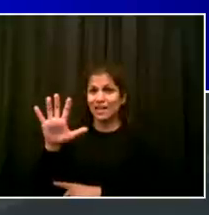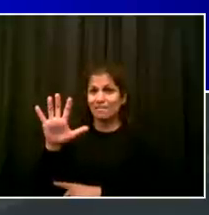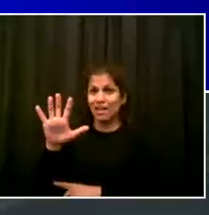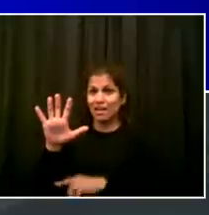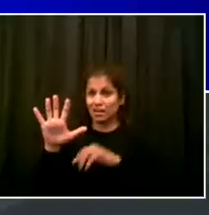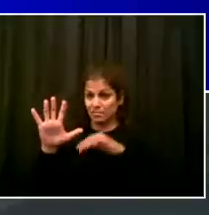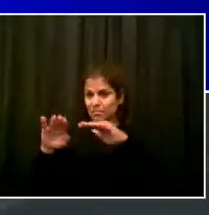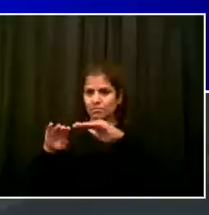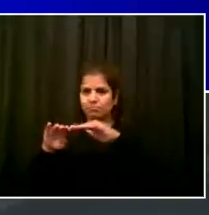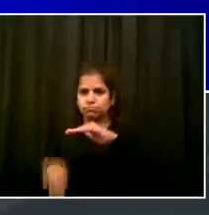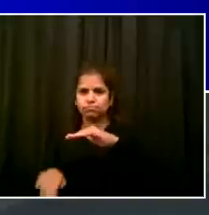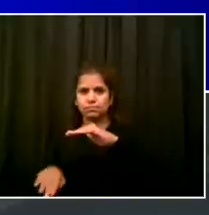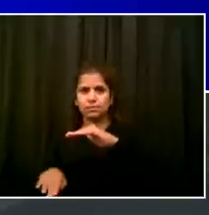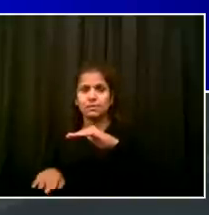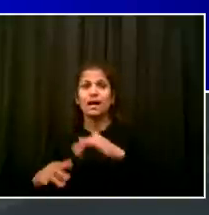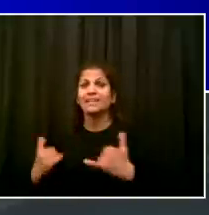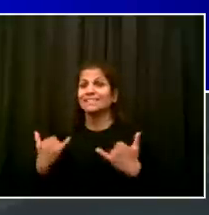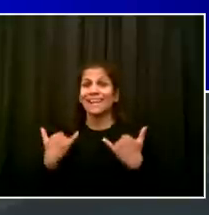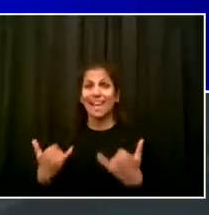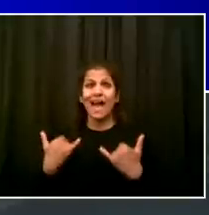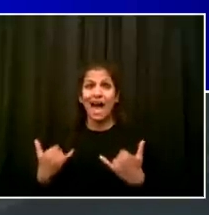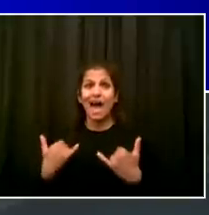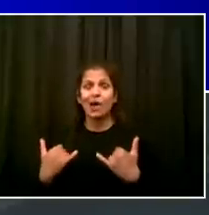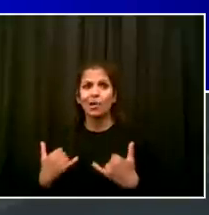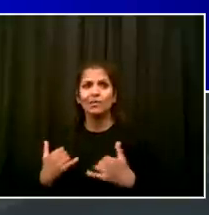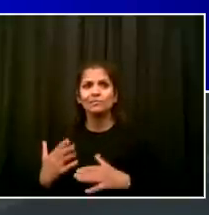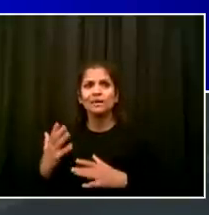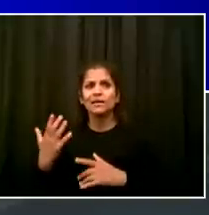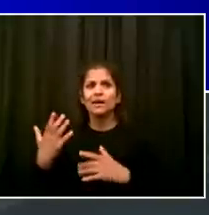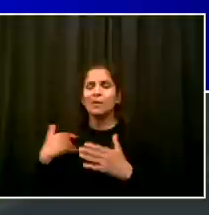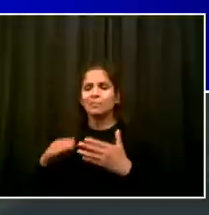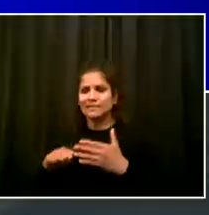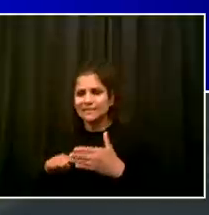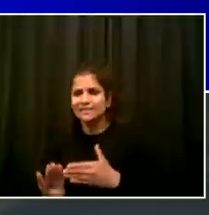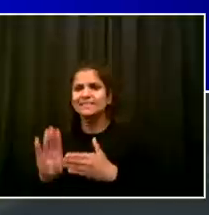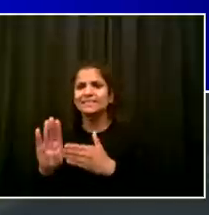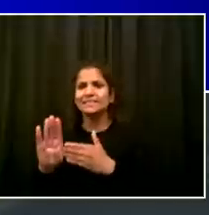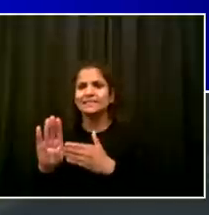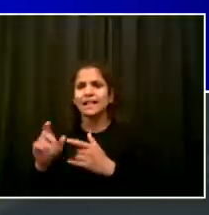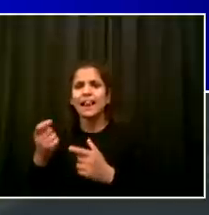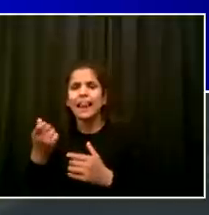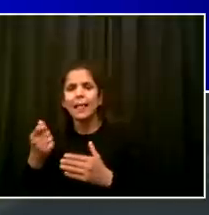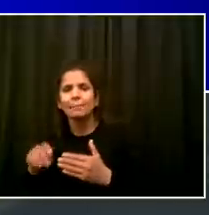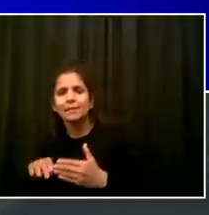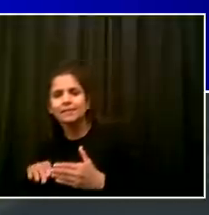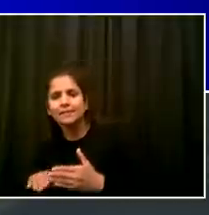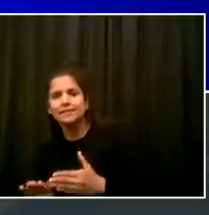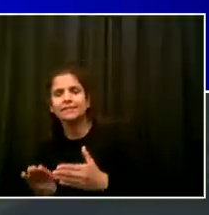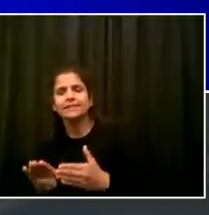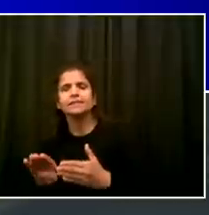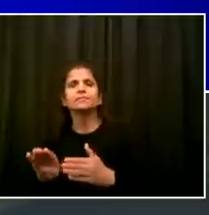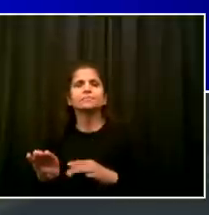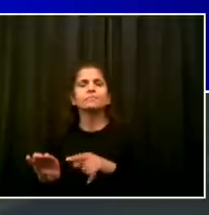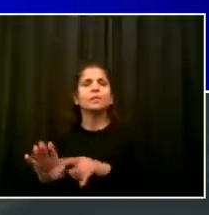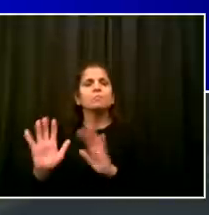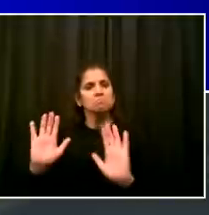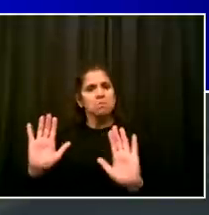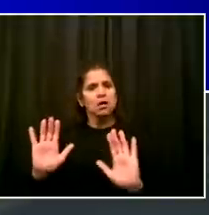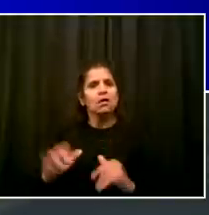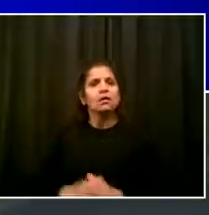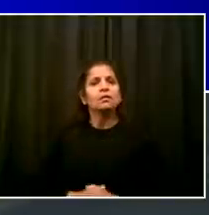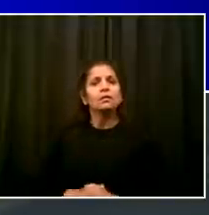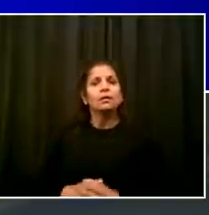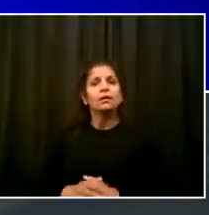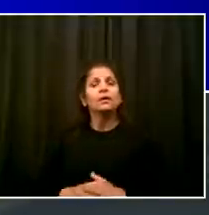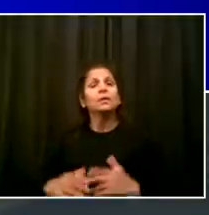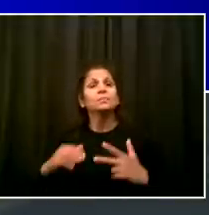more than 100 patients in the past 10 days. And we are confident that this number will continue to decline. And finally, indicator